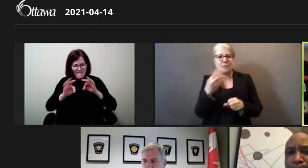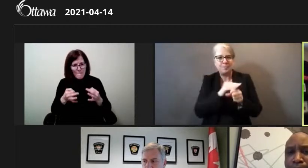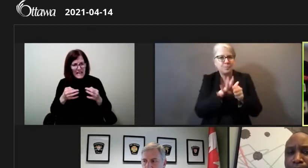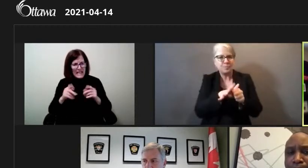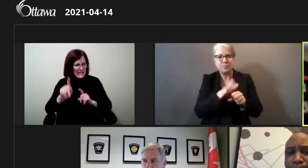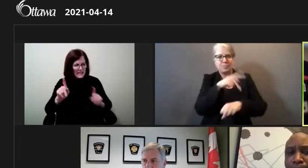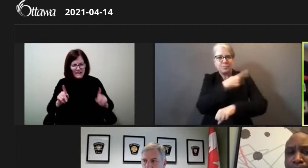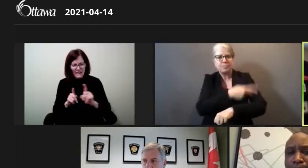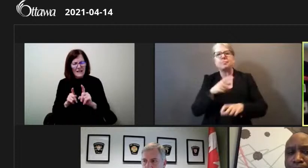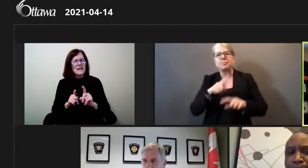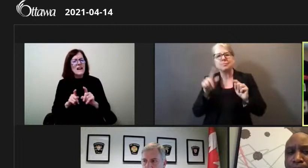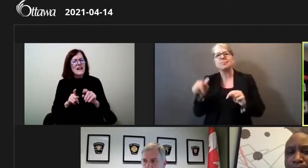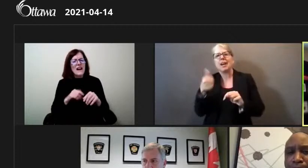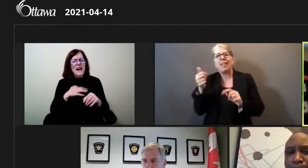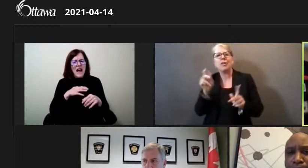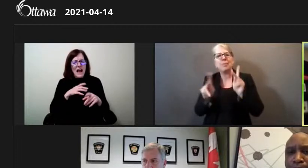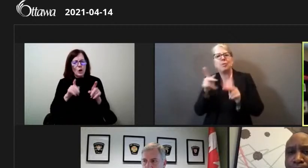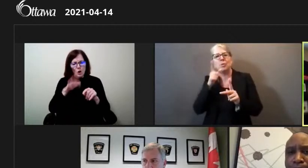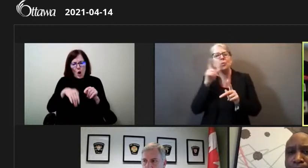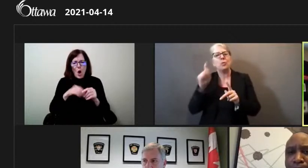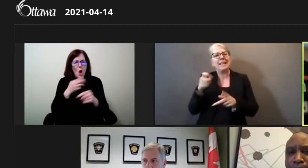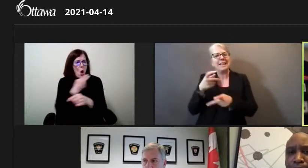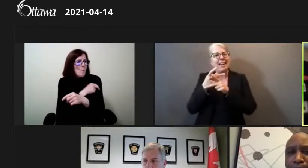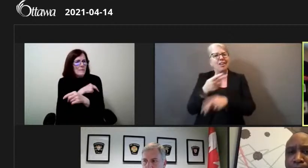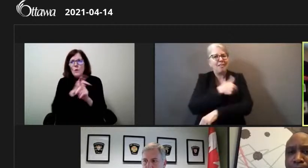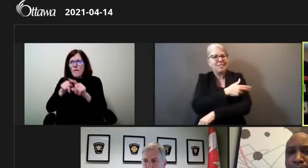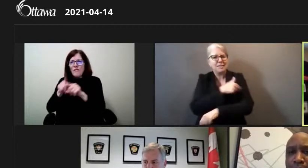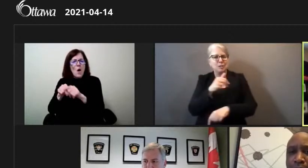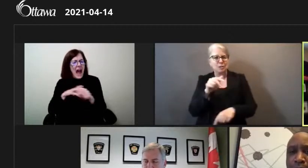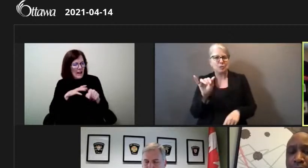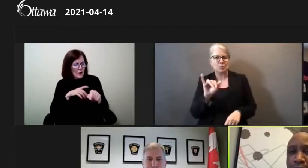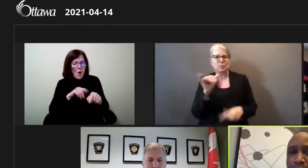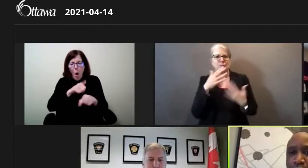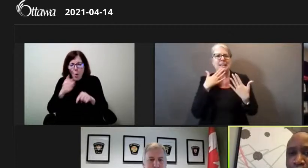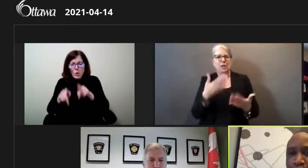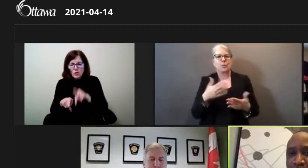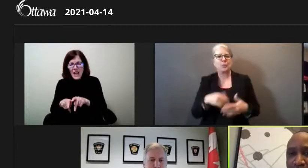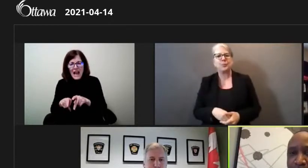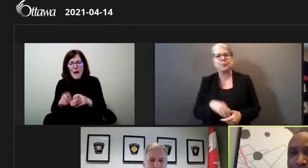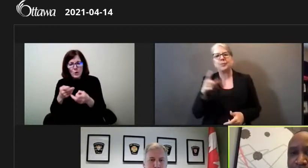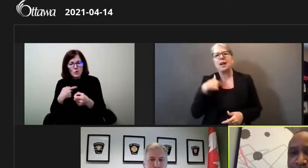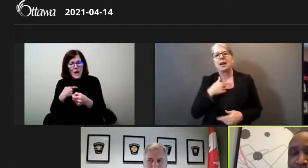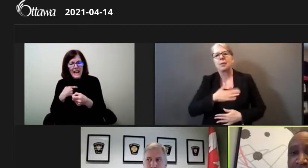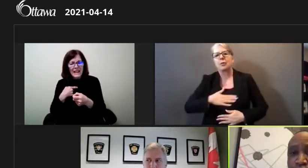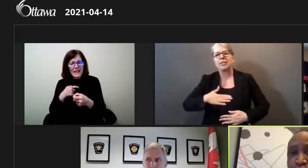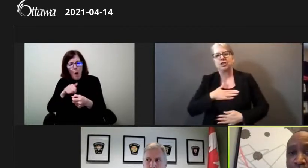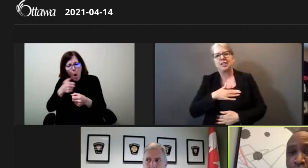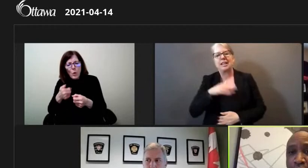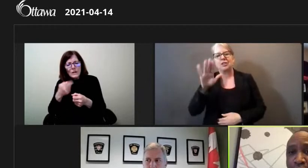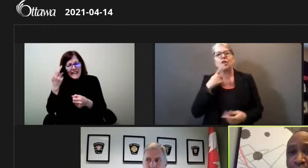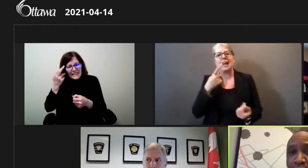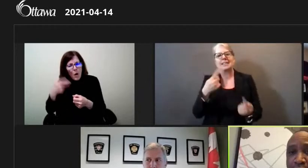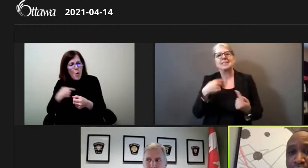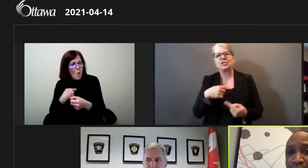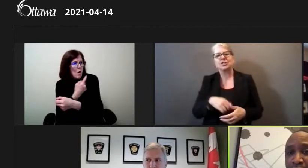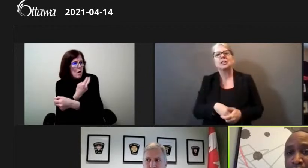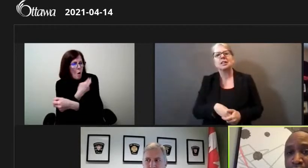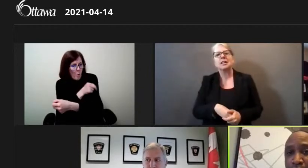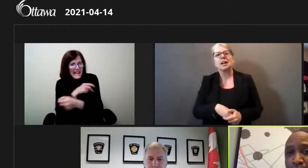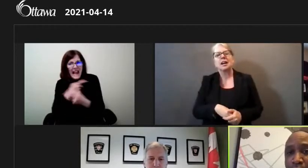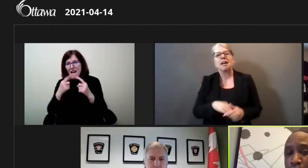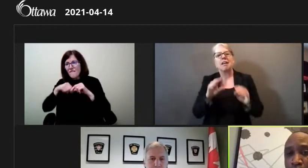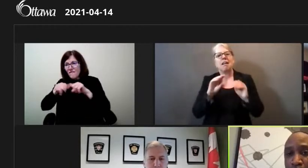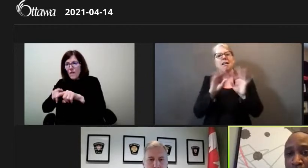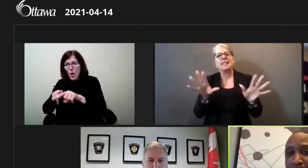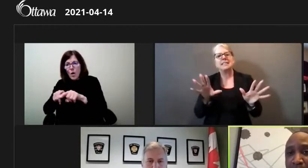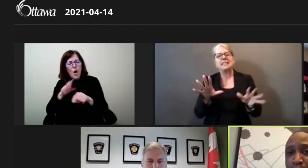other people who are going to need hospital care coming up. Thanks. I appreciate that answer. And obviously, I think